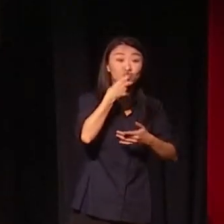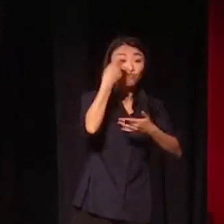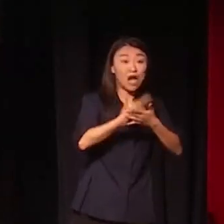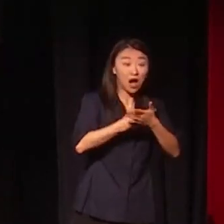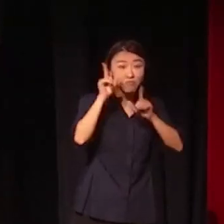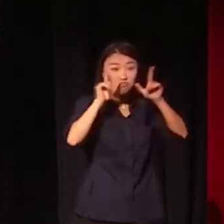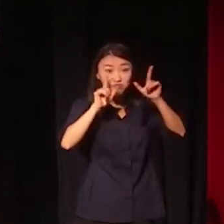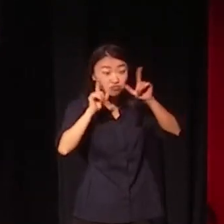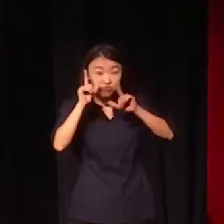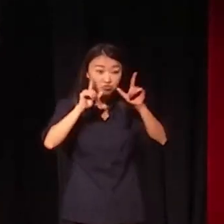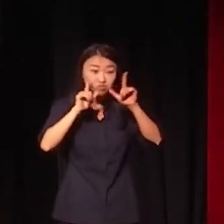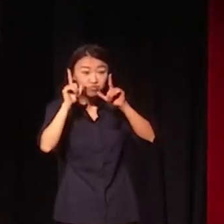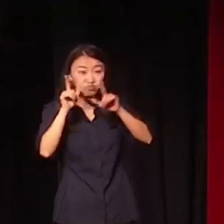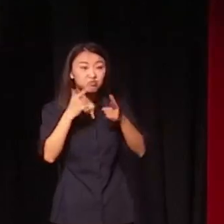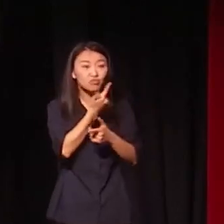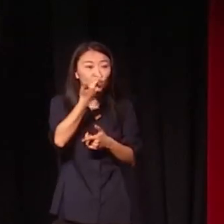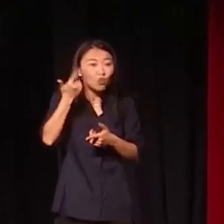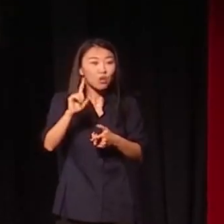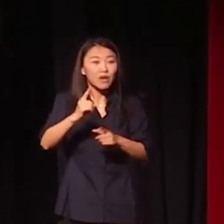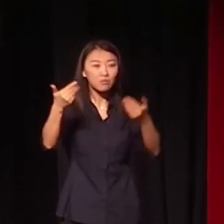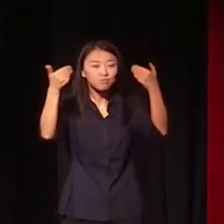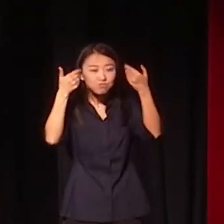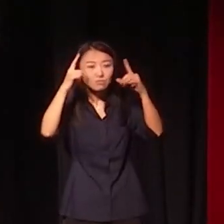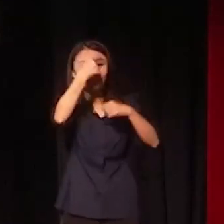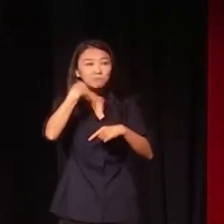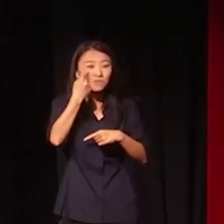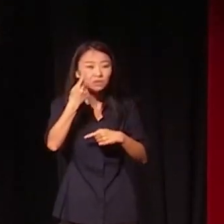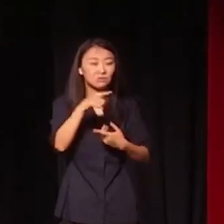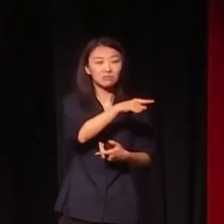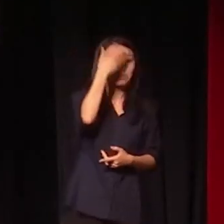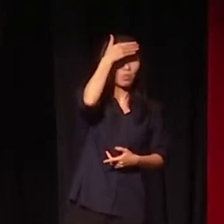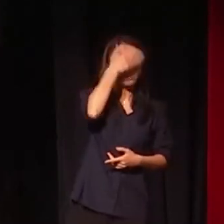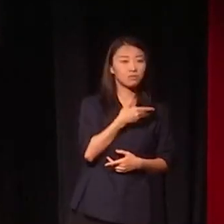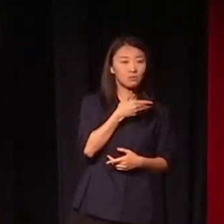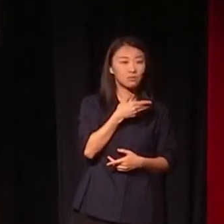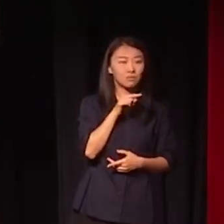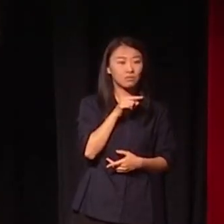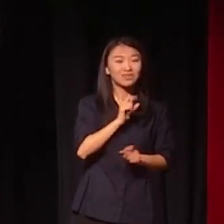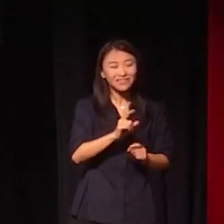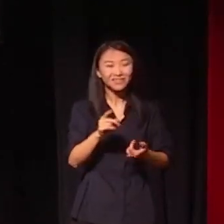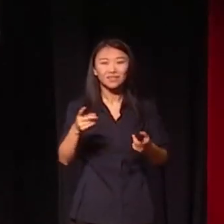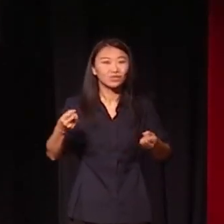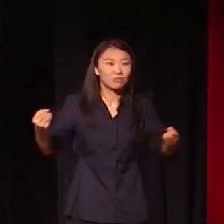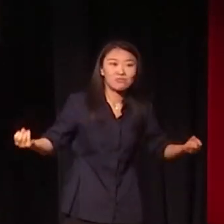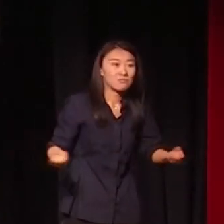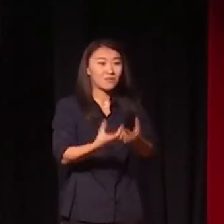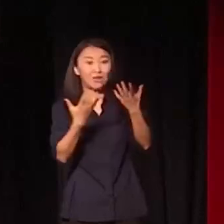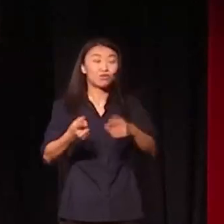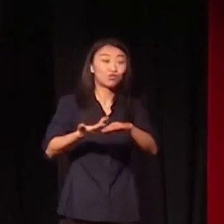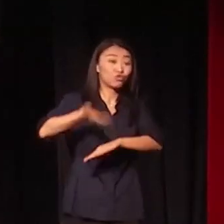information mostly takes place. So WhatsApp and social media has exploded the last